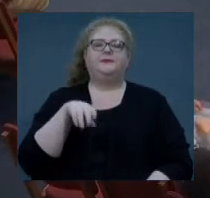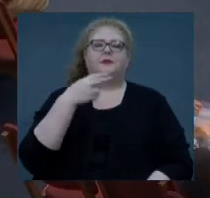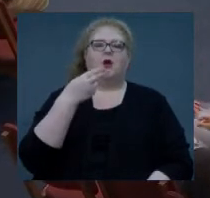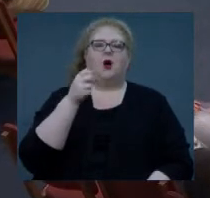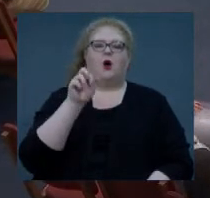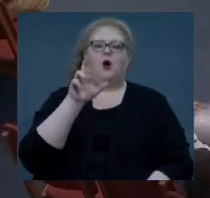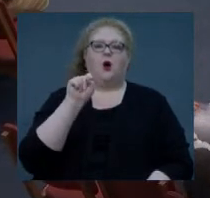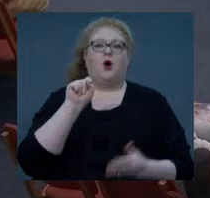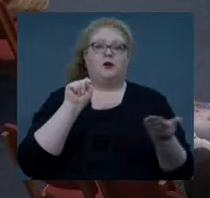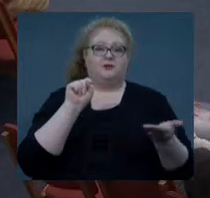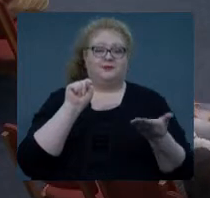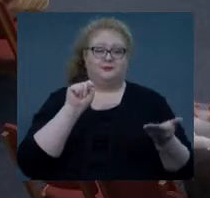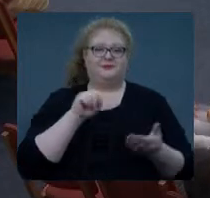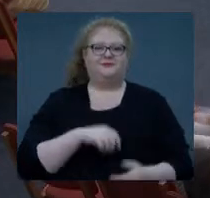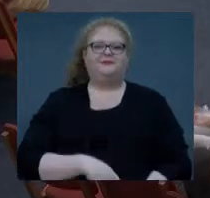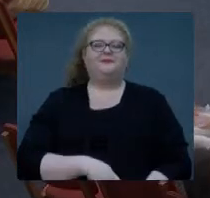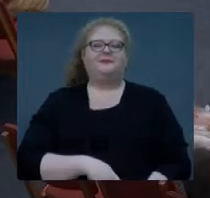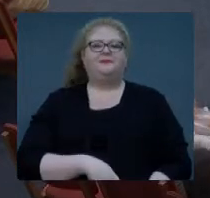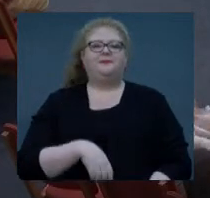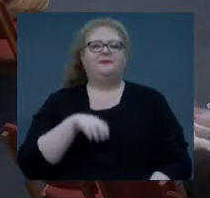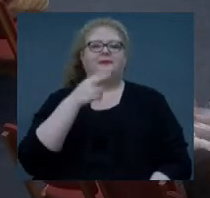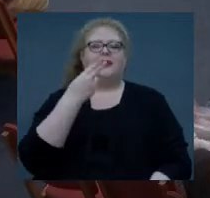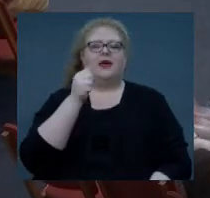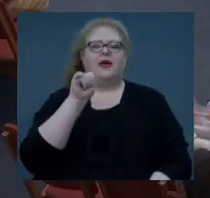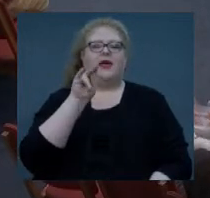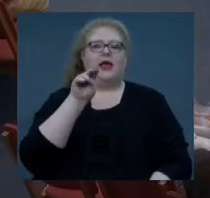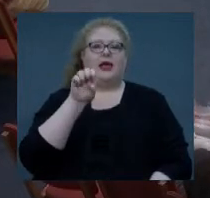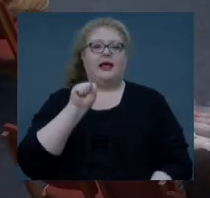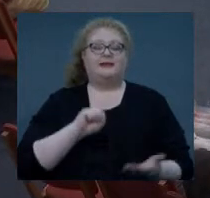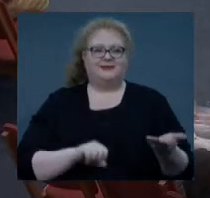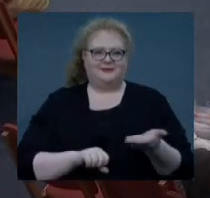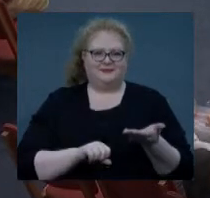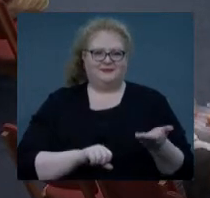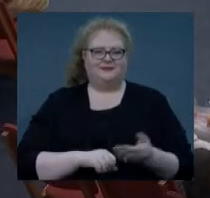Commissioner Hart, Here. Commissioner Haynes, Here.